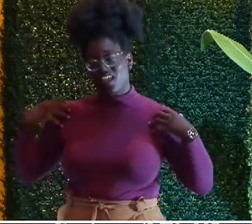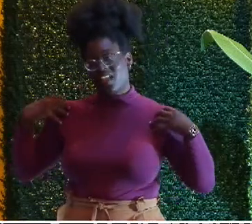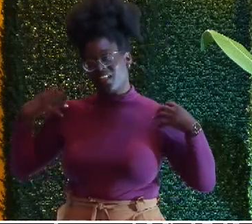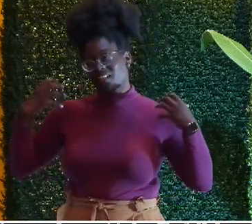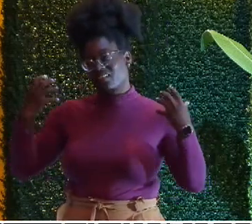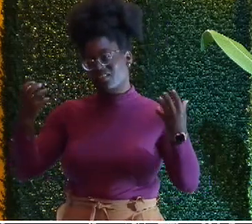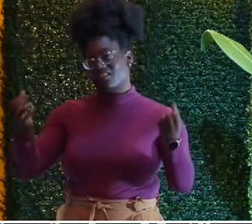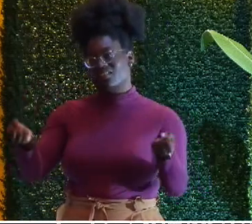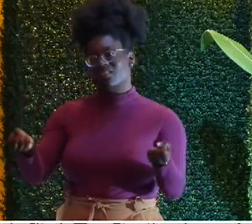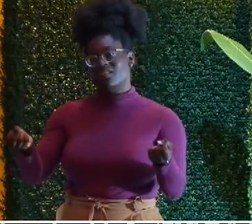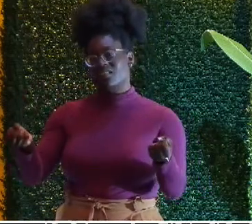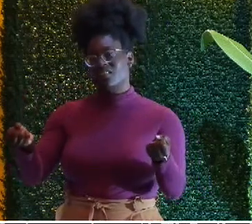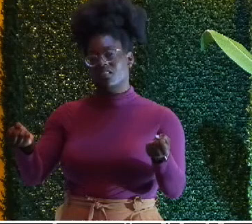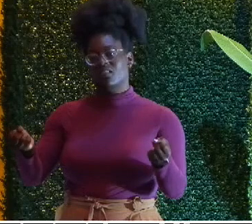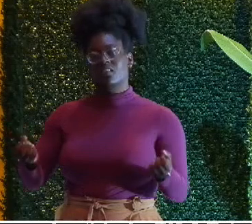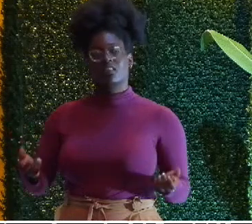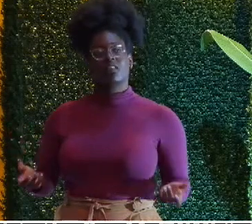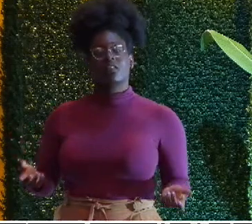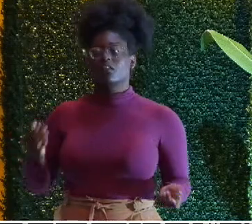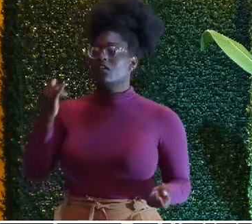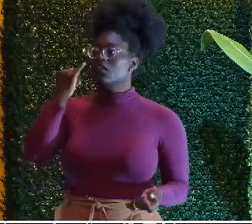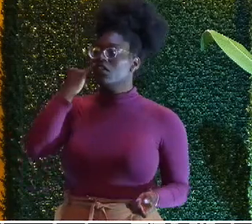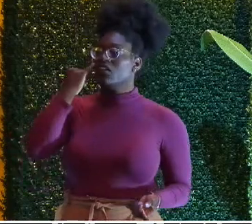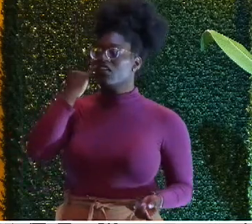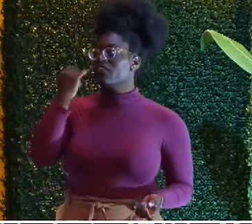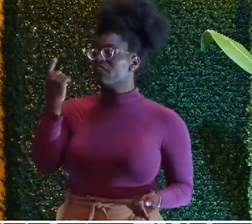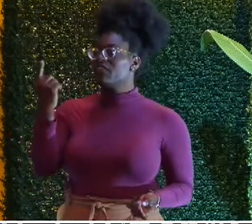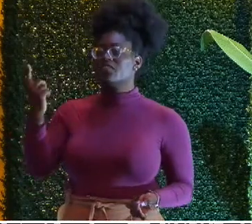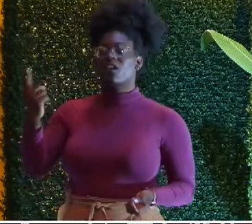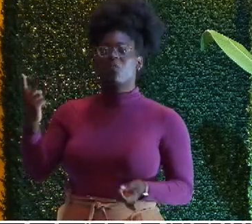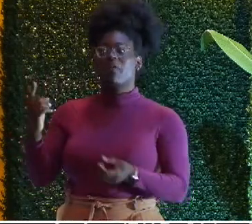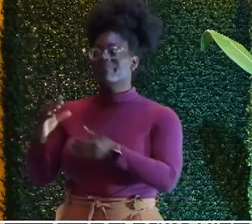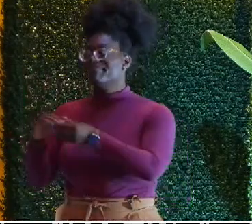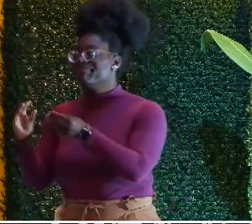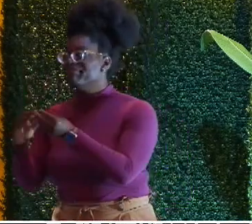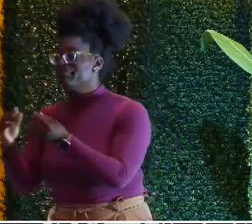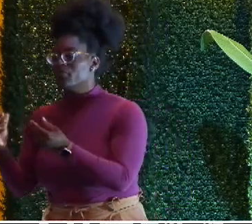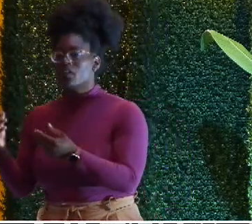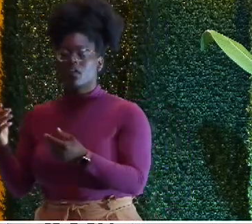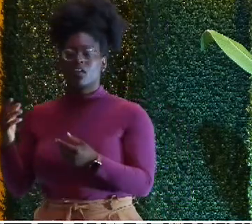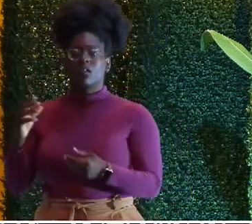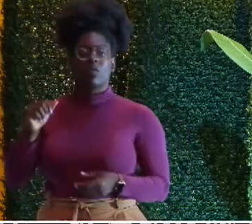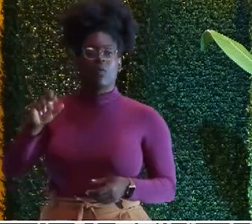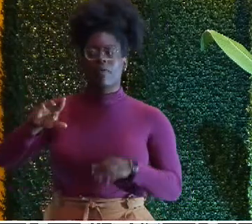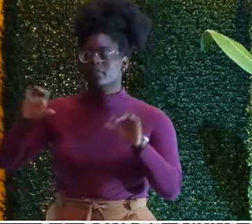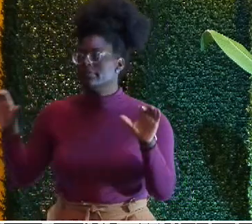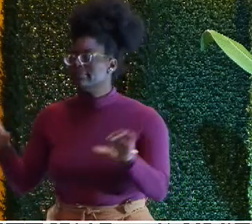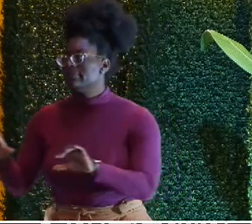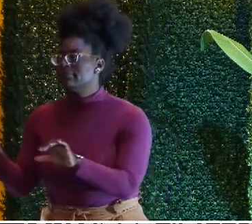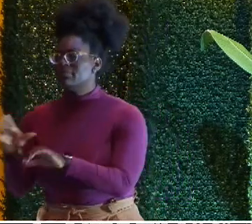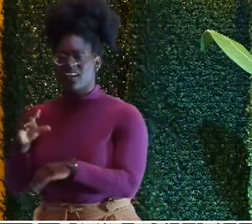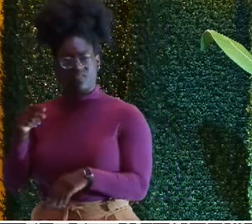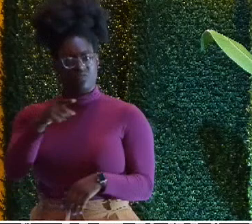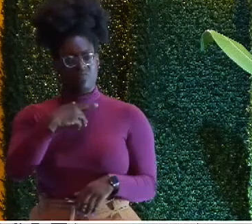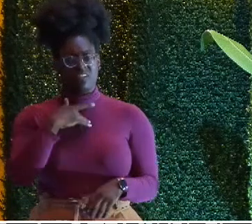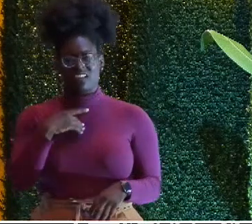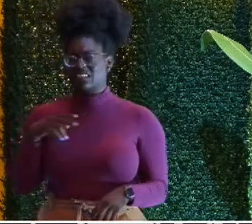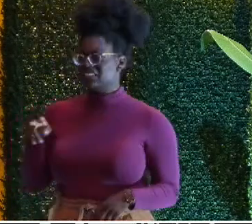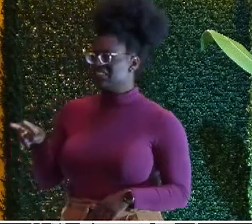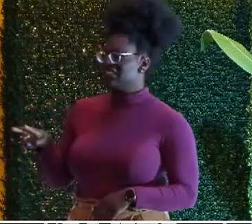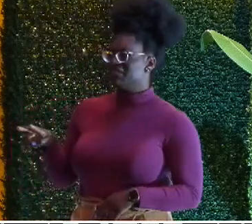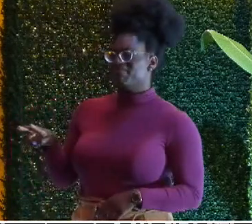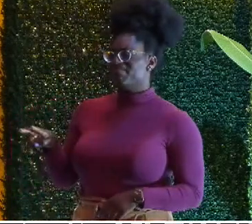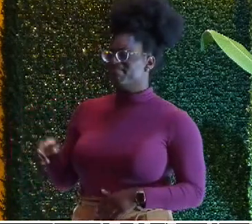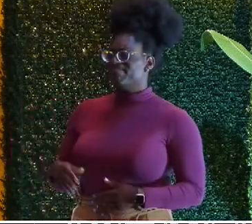something rubs you the wrong way or something, whatever, you might need a little bit of healing. You know what I'm saying? Or if you witness